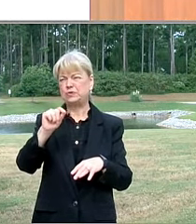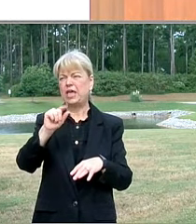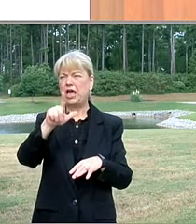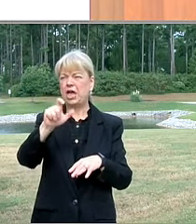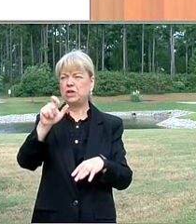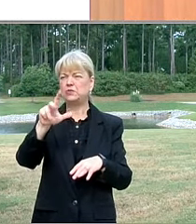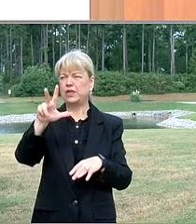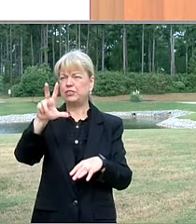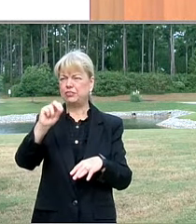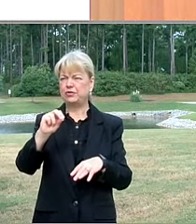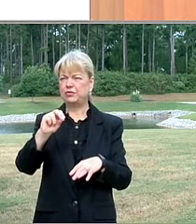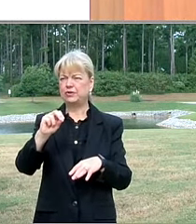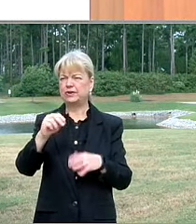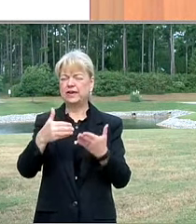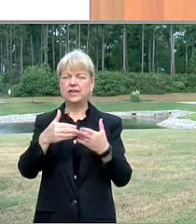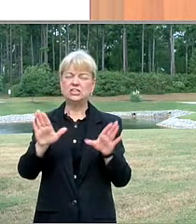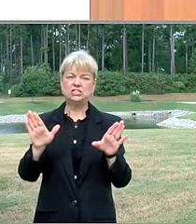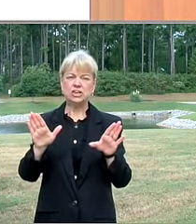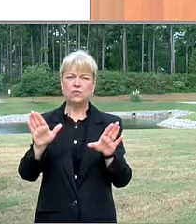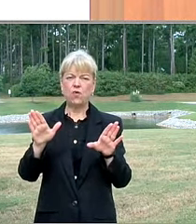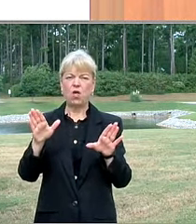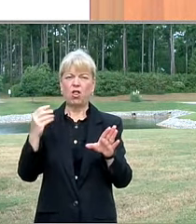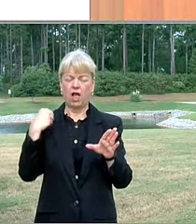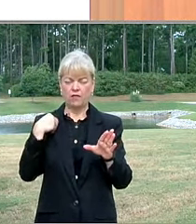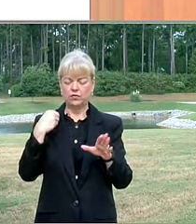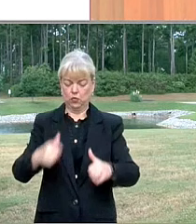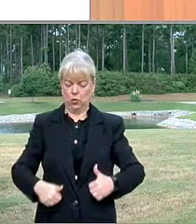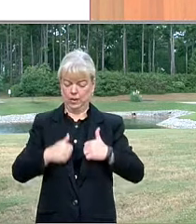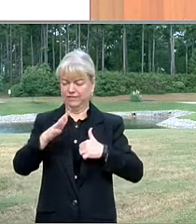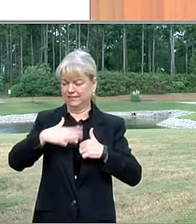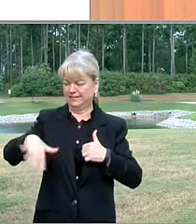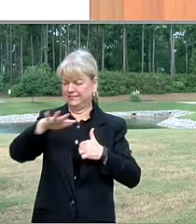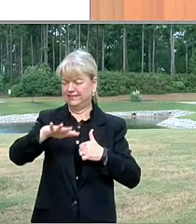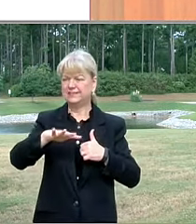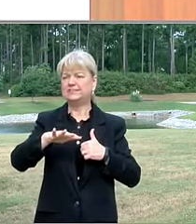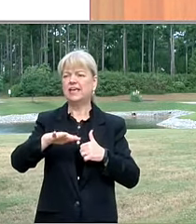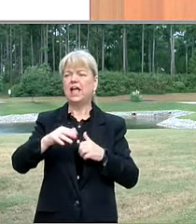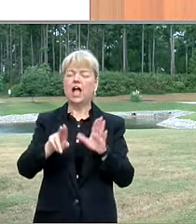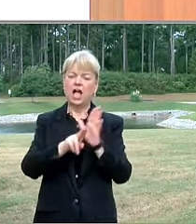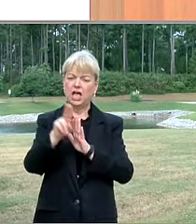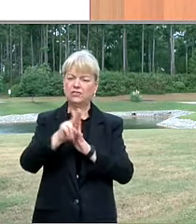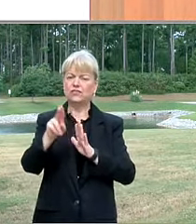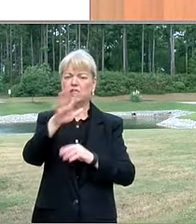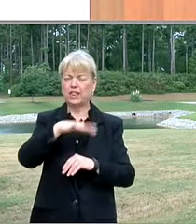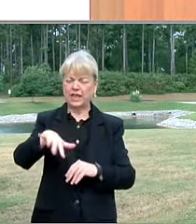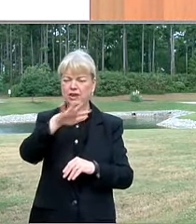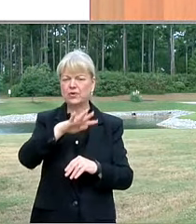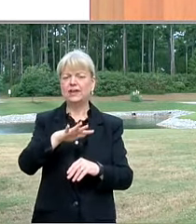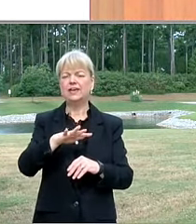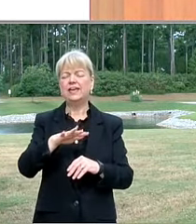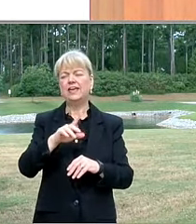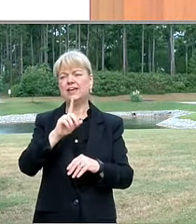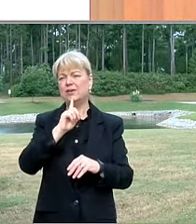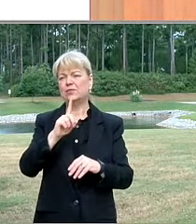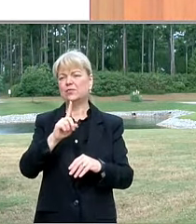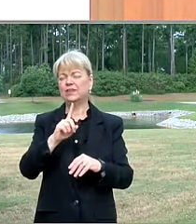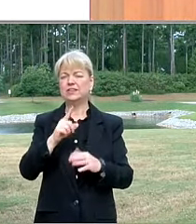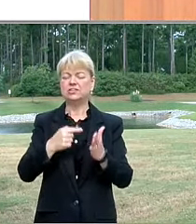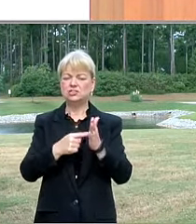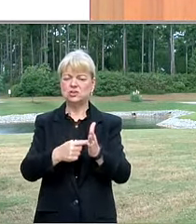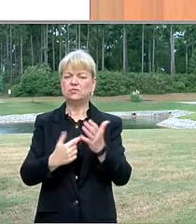130 retired general officers who live in the greater Huntsville area, which is, one, is a testament to the wonderful community that we have here.